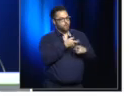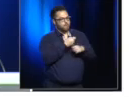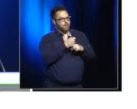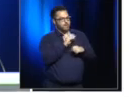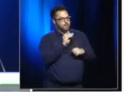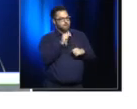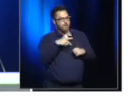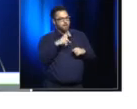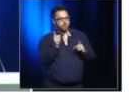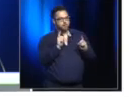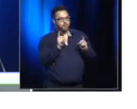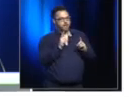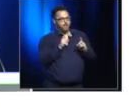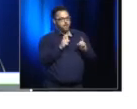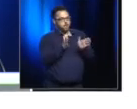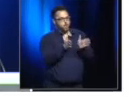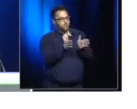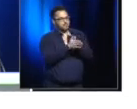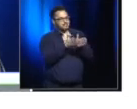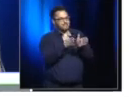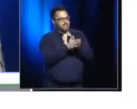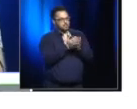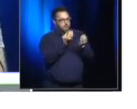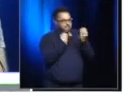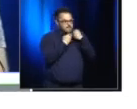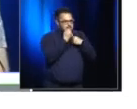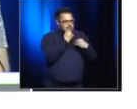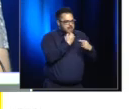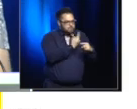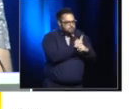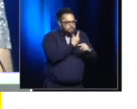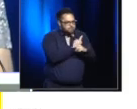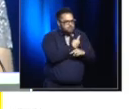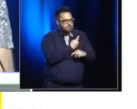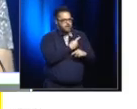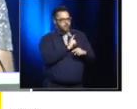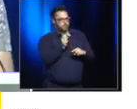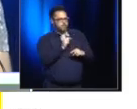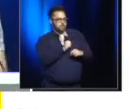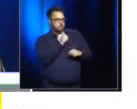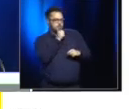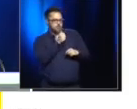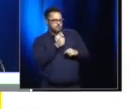where the seals are feeding successfully and where they're not feeding successfully.